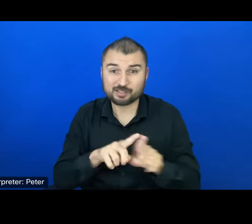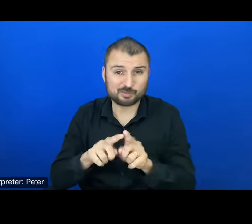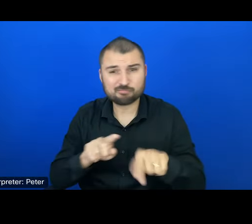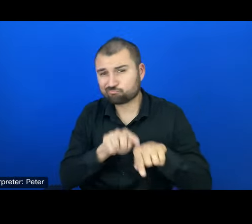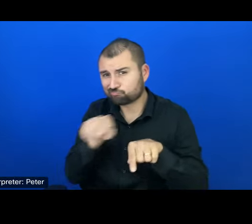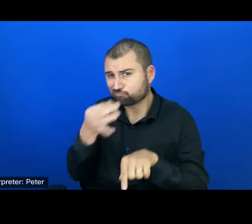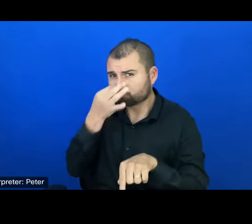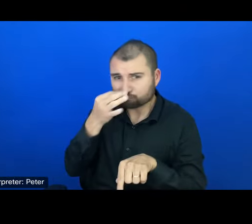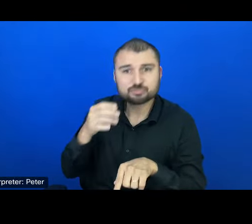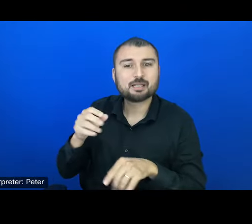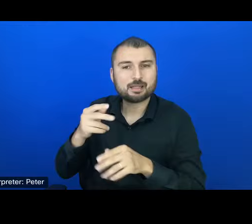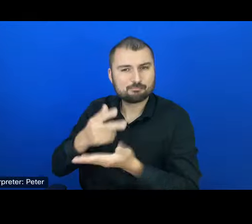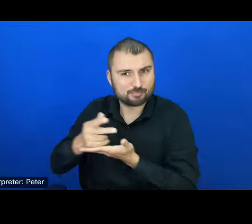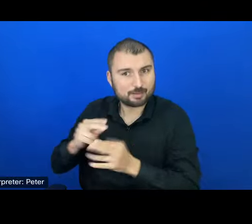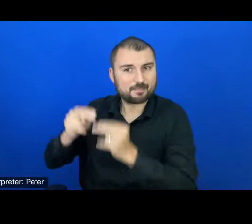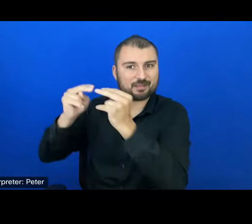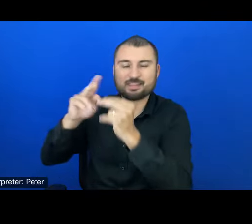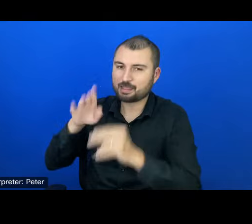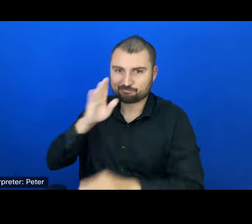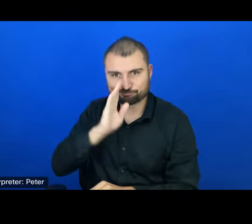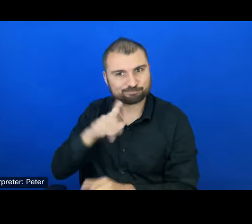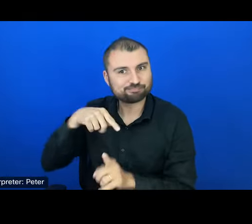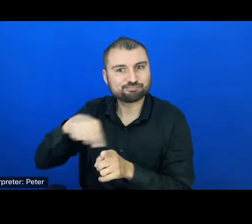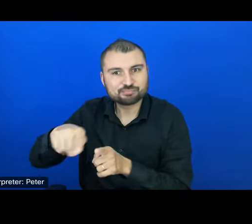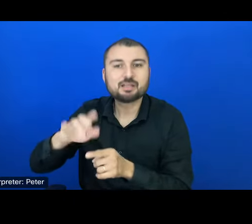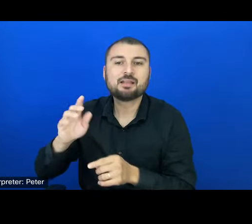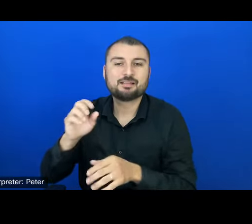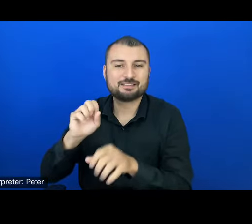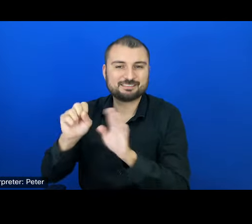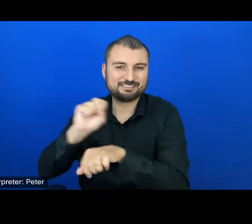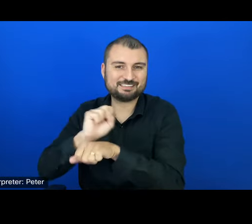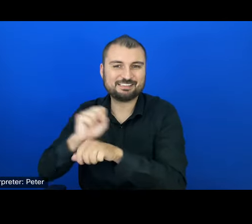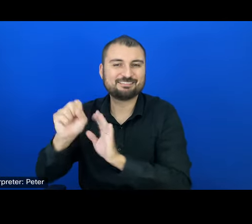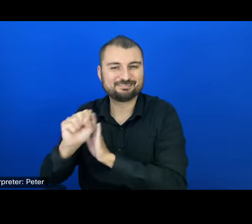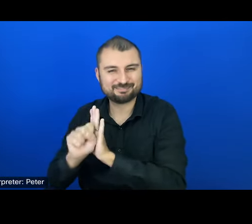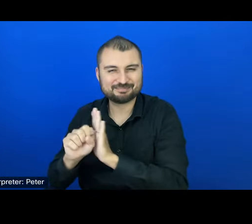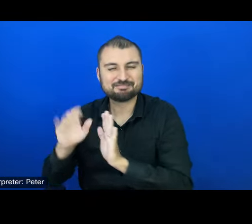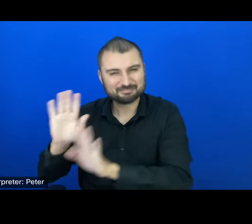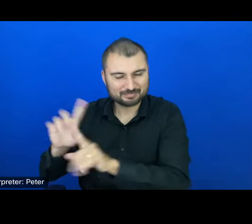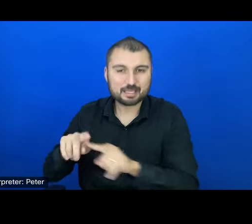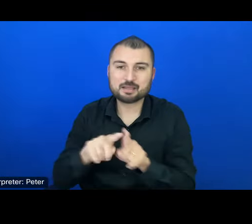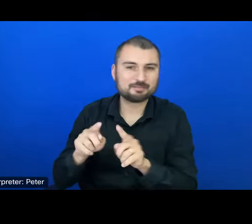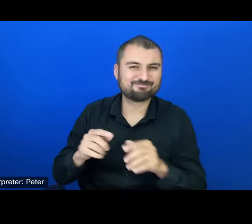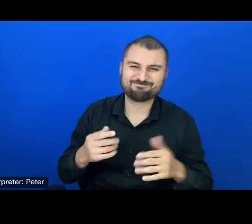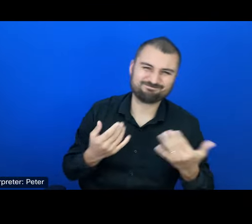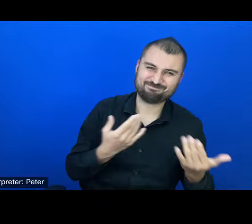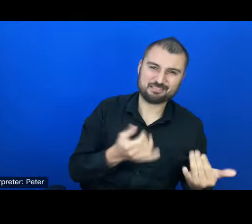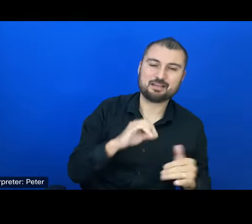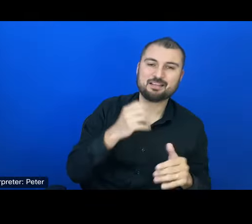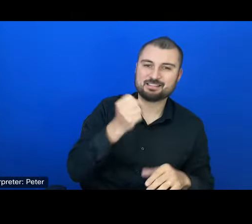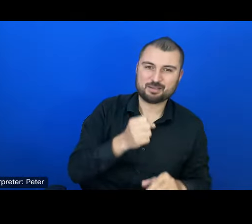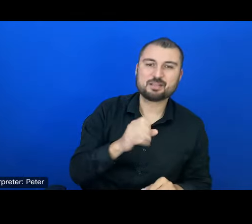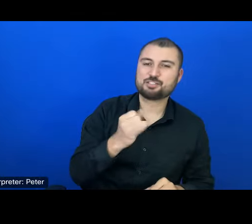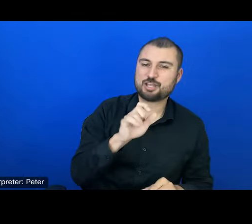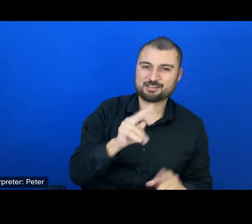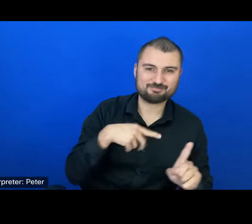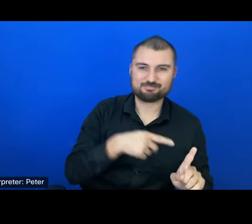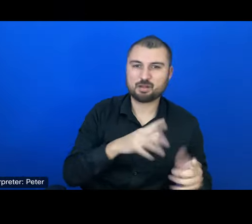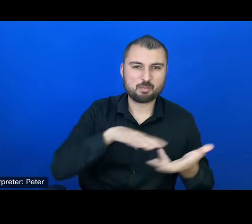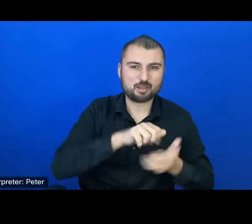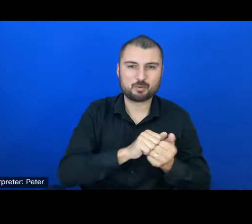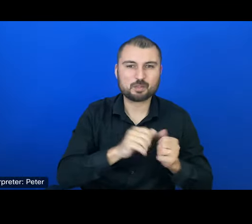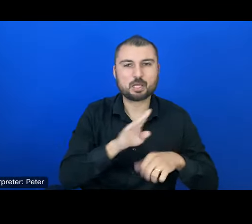purely state employee parking, which is a better circumstance than we currently have at Southwest Jackson, where the parking is mixed with commercial entities that work